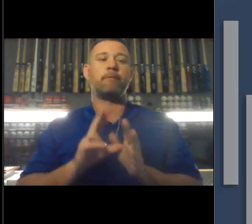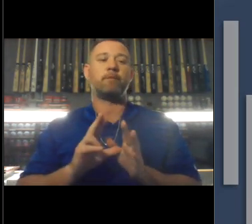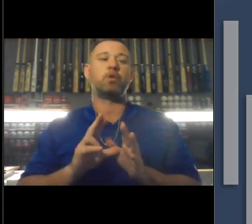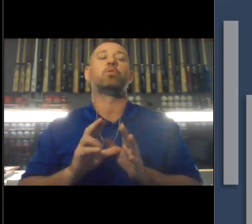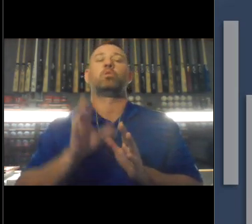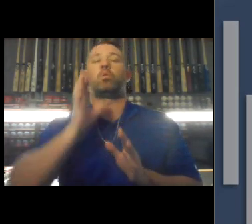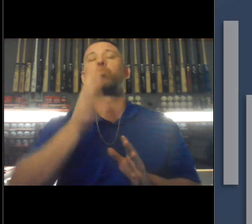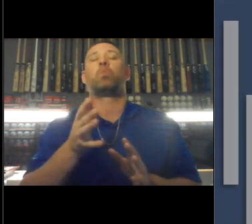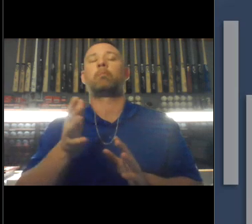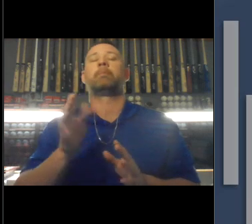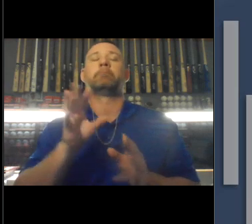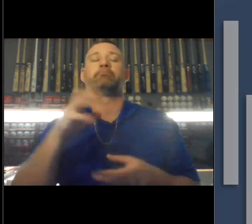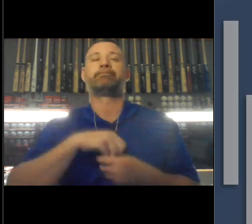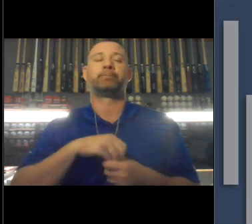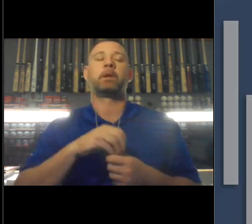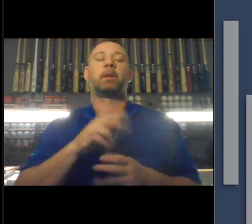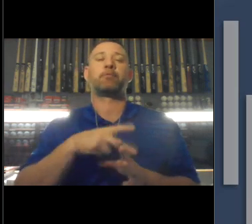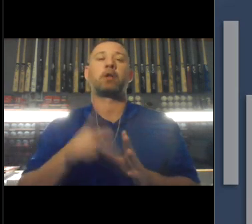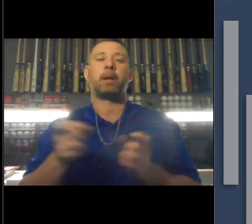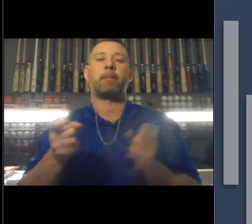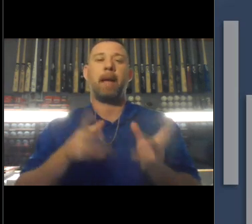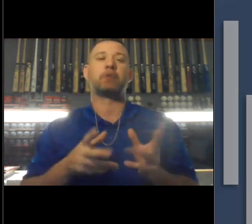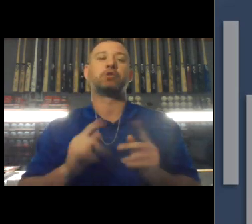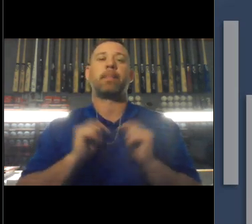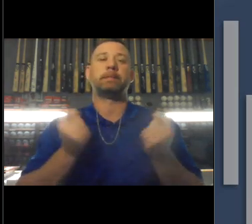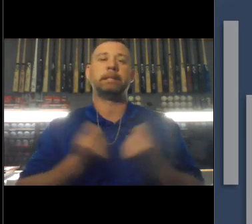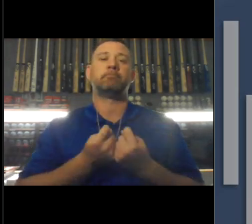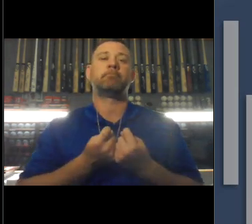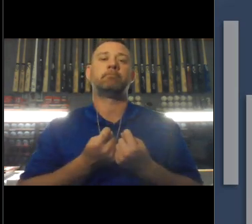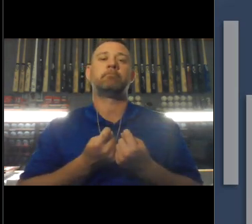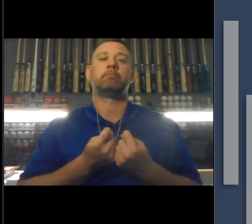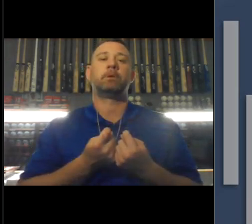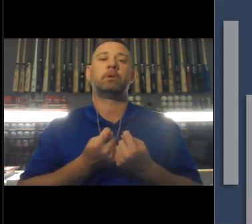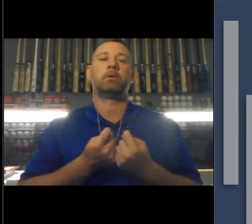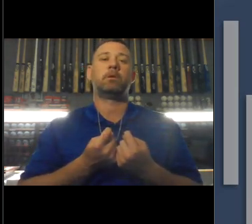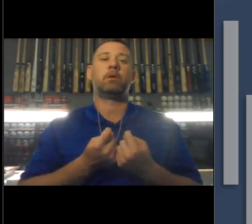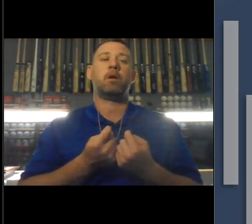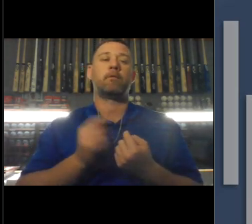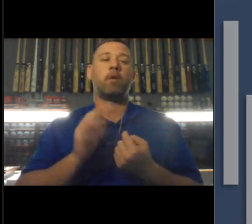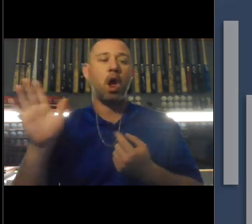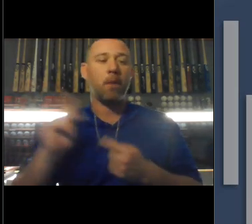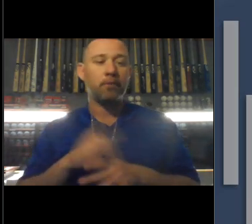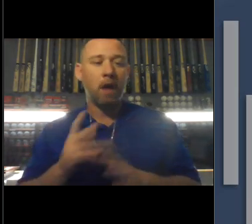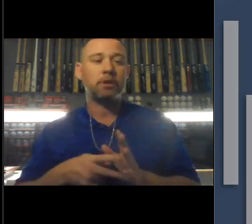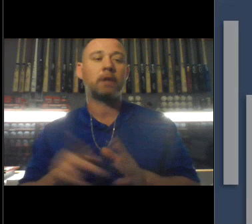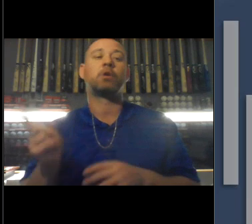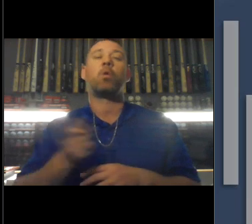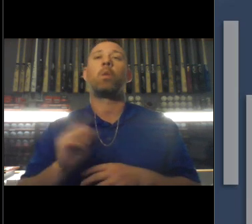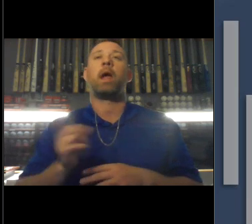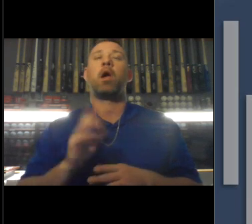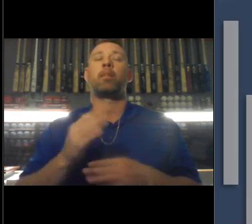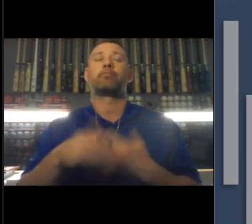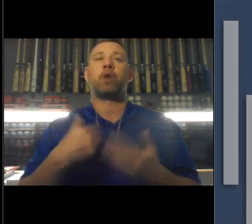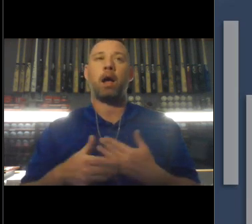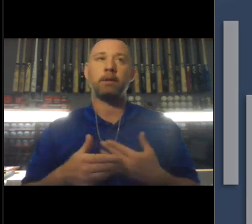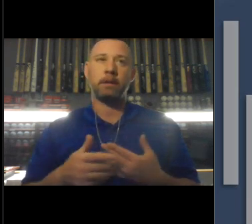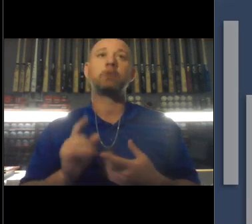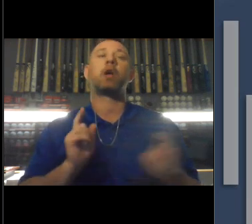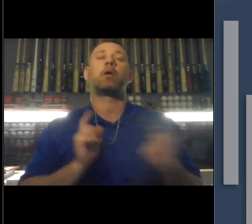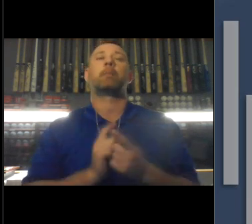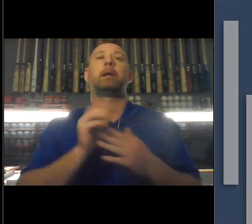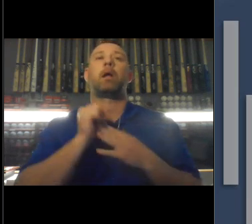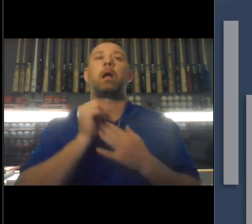be reviewing with project managers and the entire team there on their projects, where they are in the process, and are they meeting the